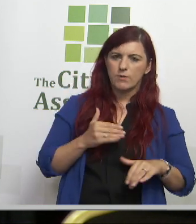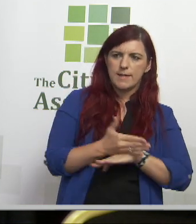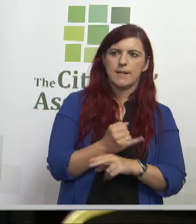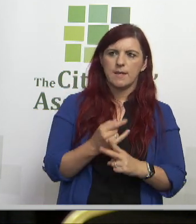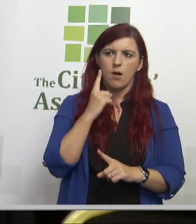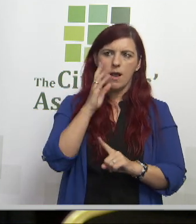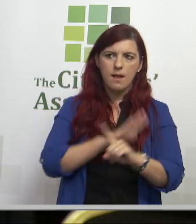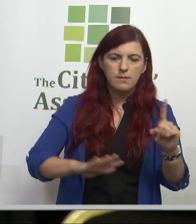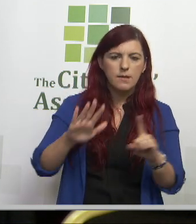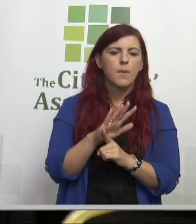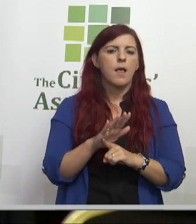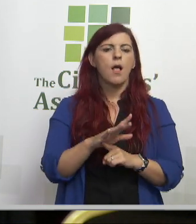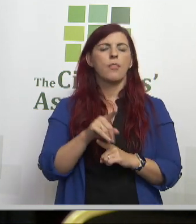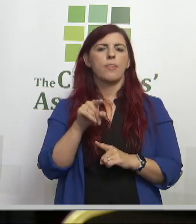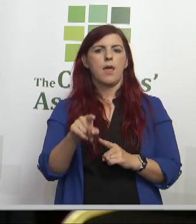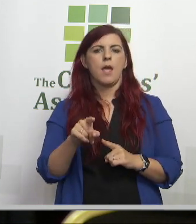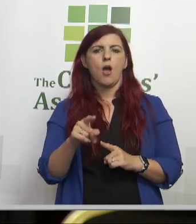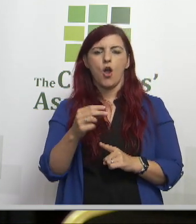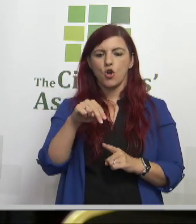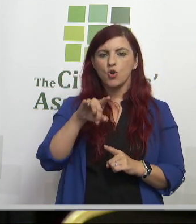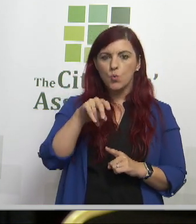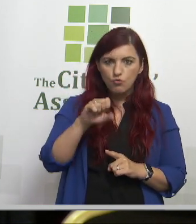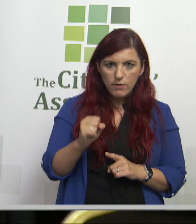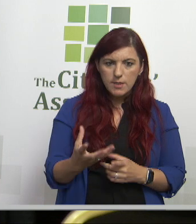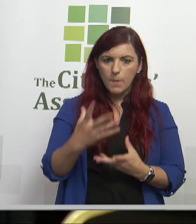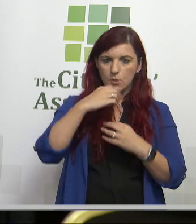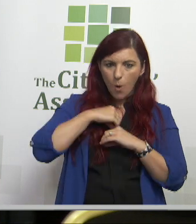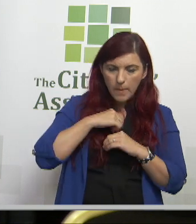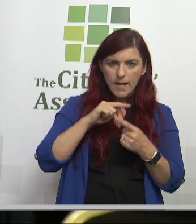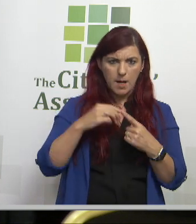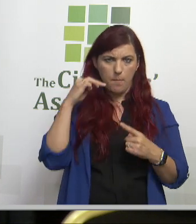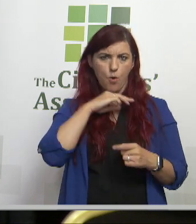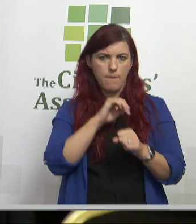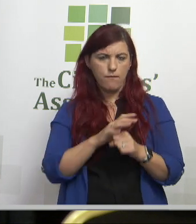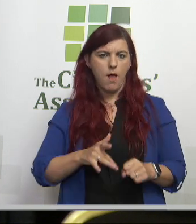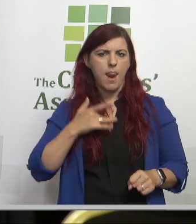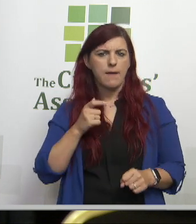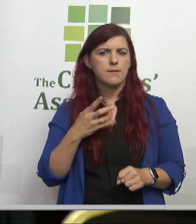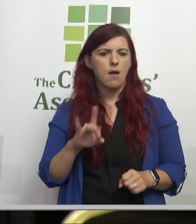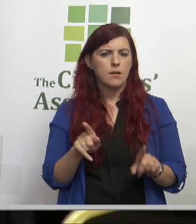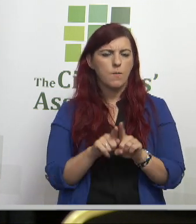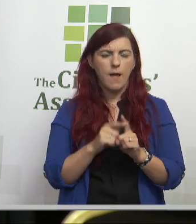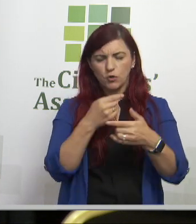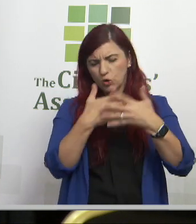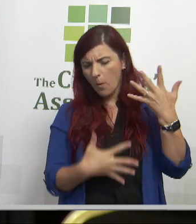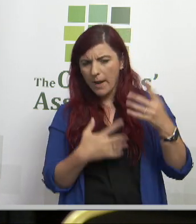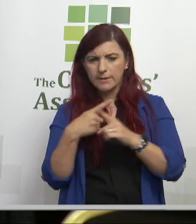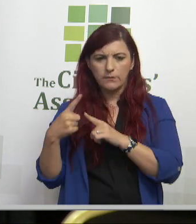nutrient absorbers, they are important for livestock. They've just got so many amazing